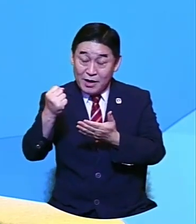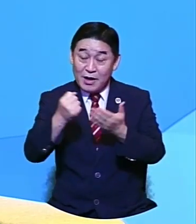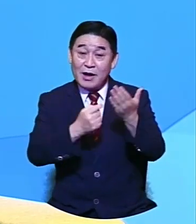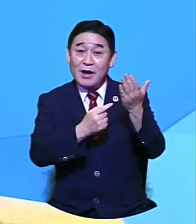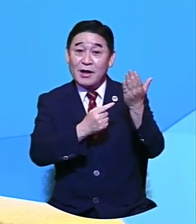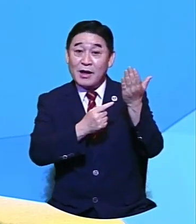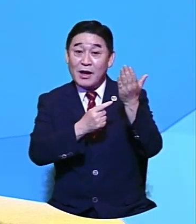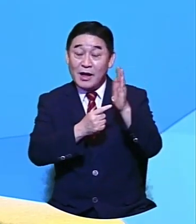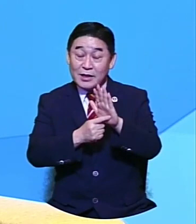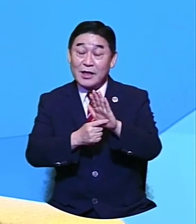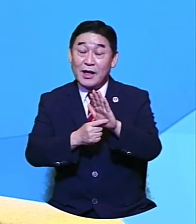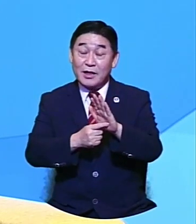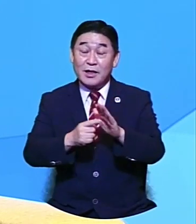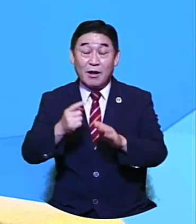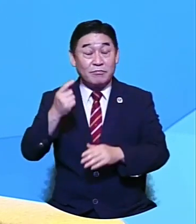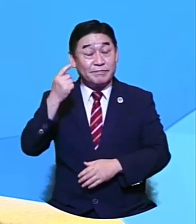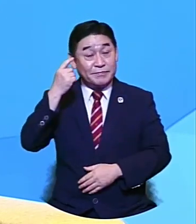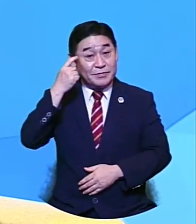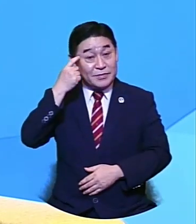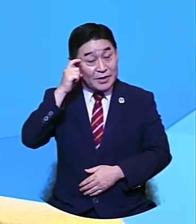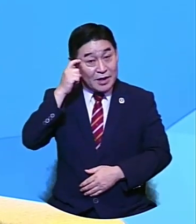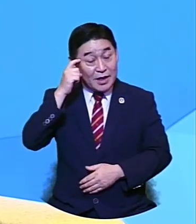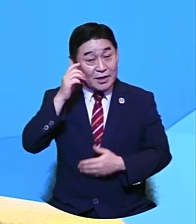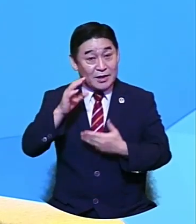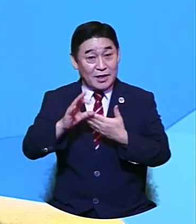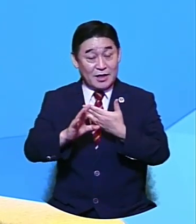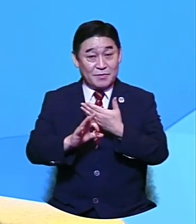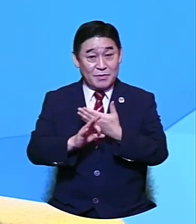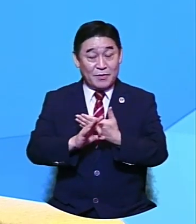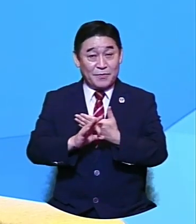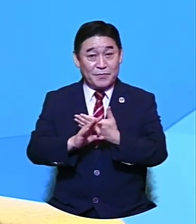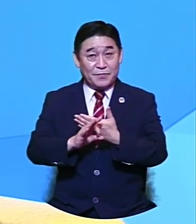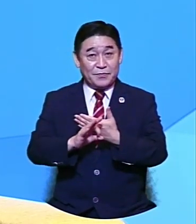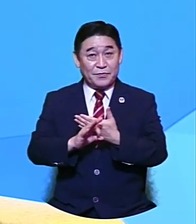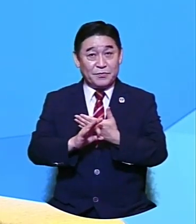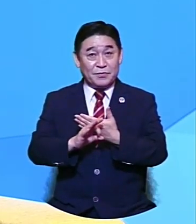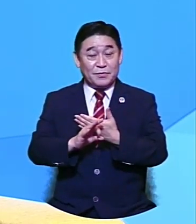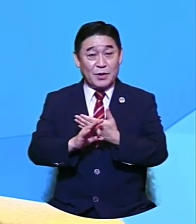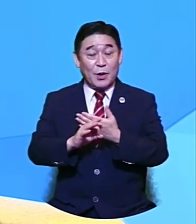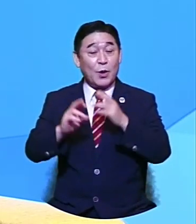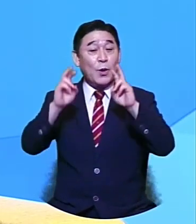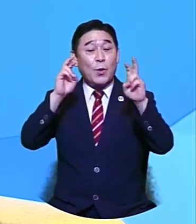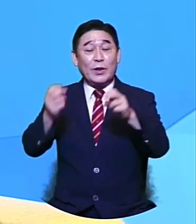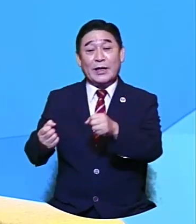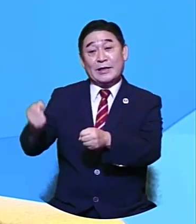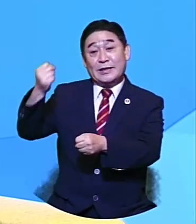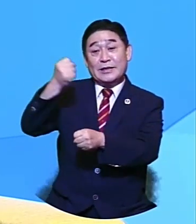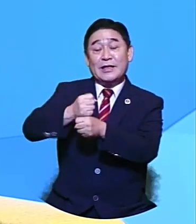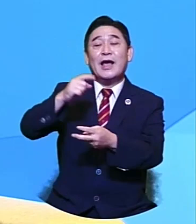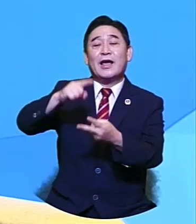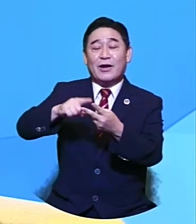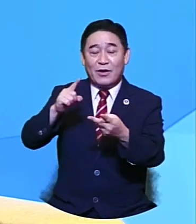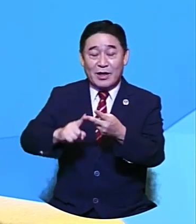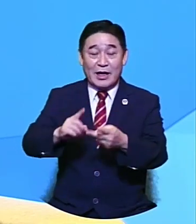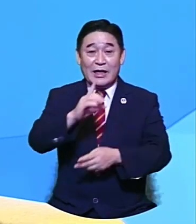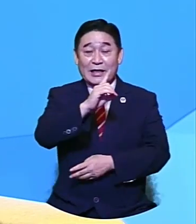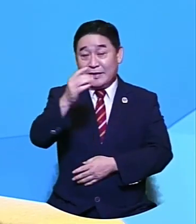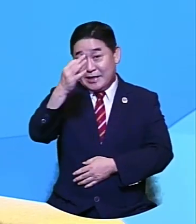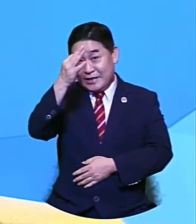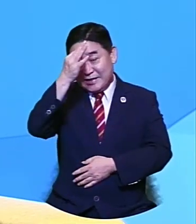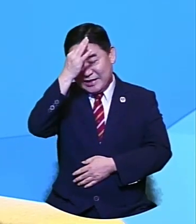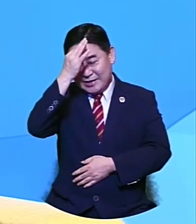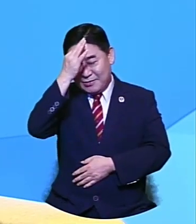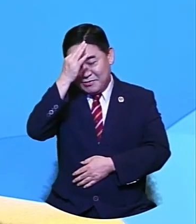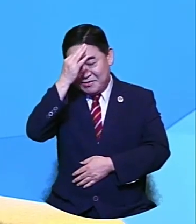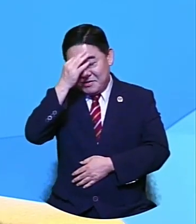a startups and they scaled up and very good kind of a digital grew. And the remaining